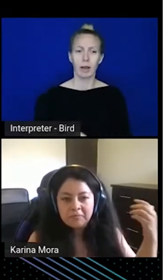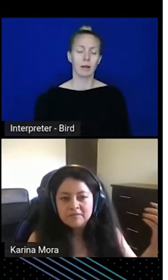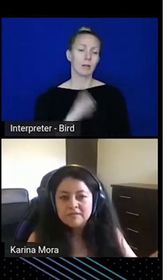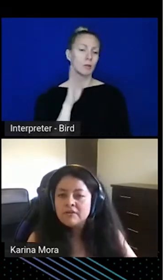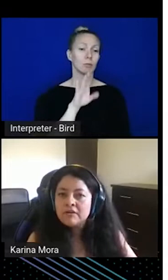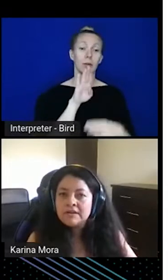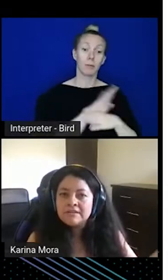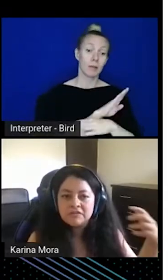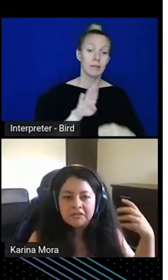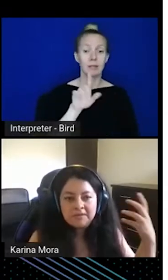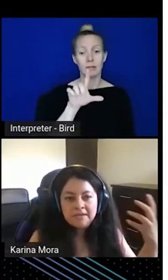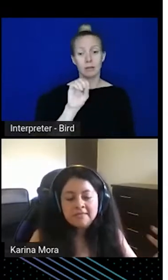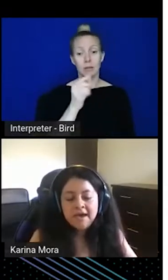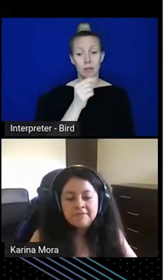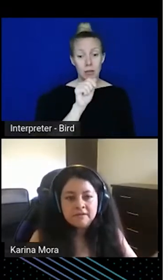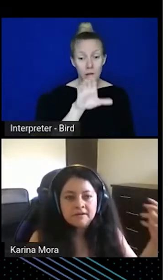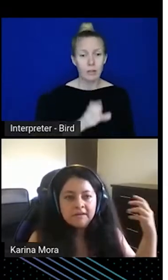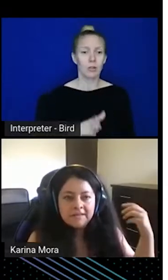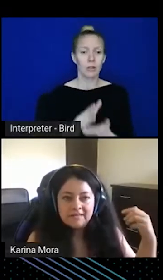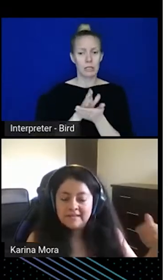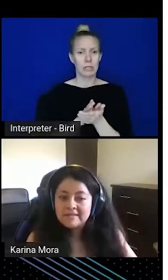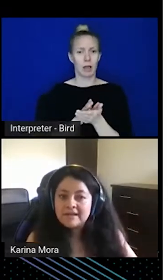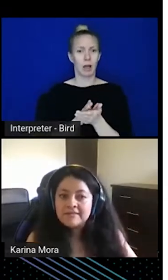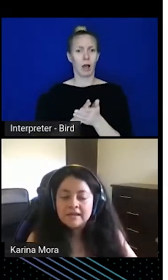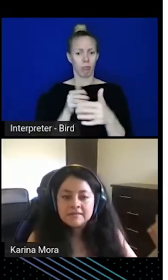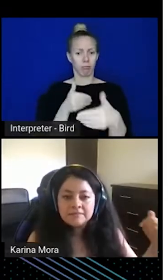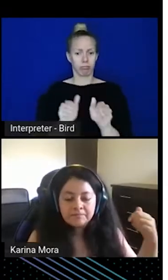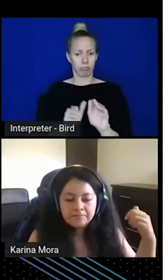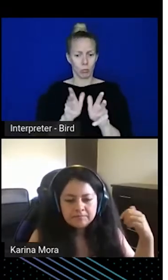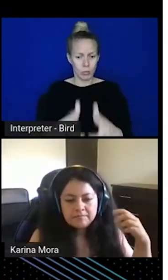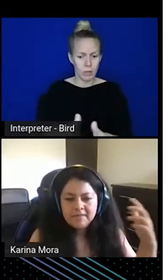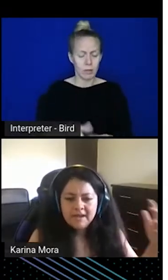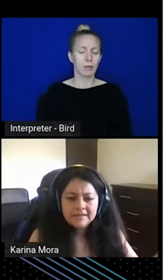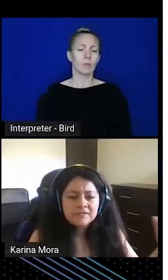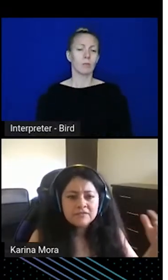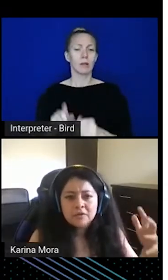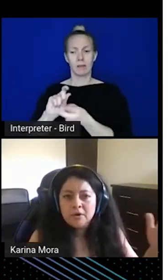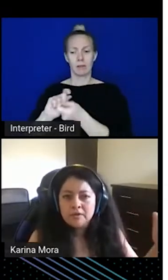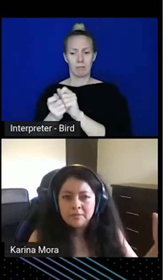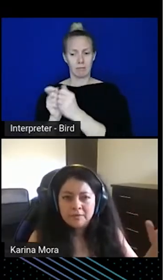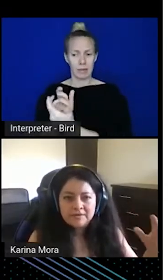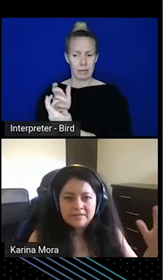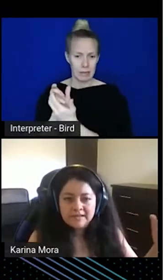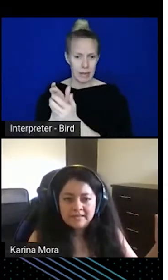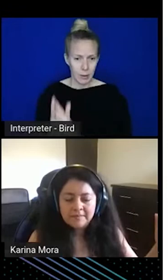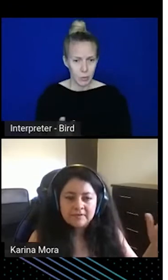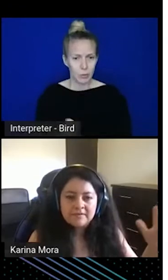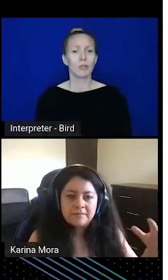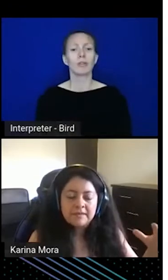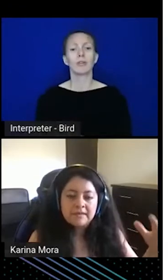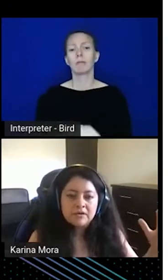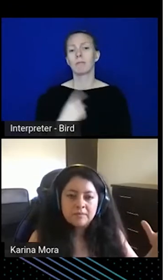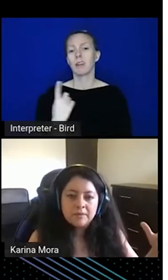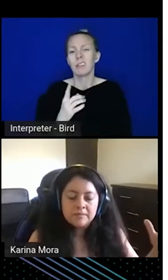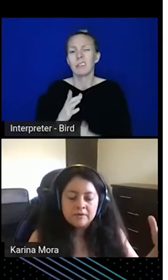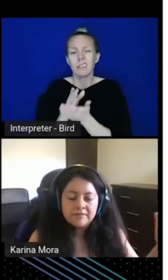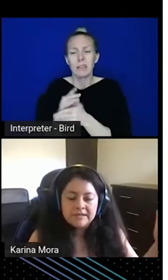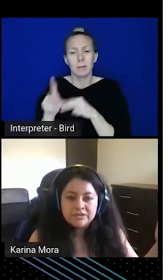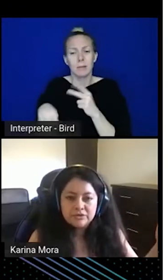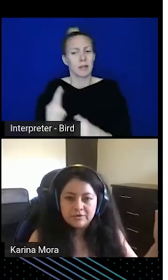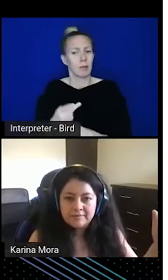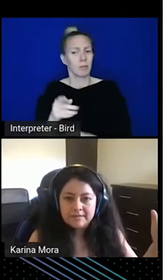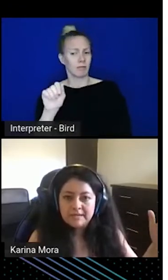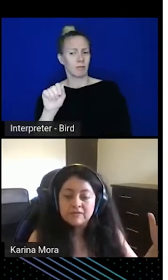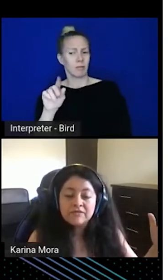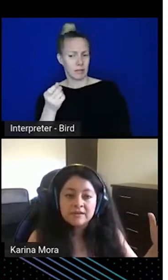some repositories, some DB adapter, the database, and some other ports and adapters depending of